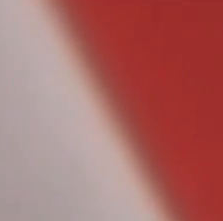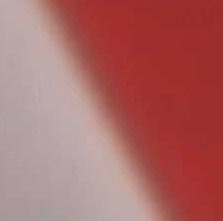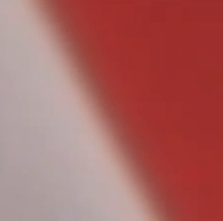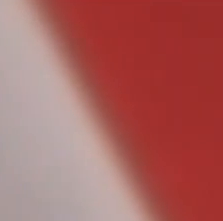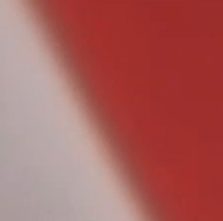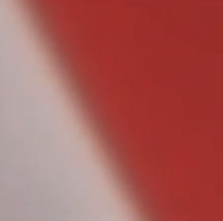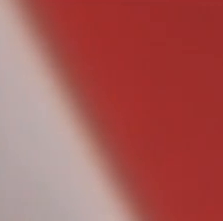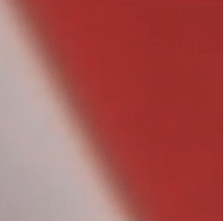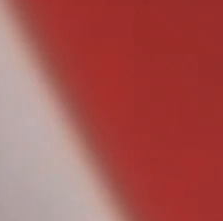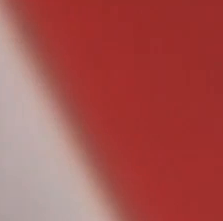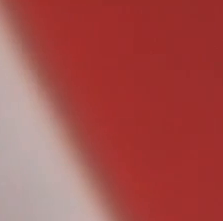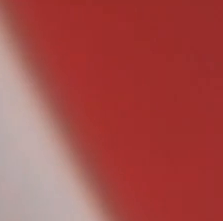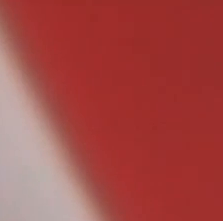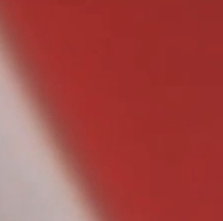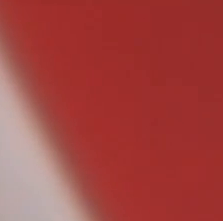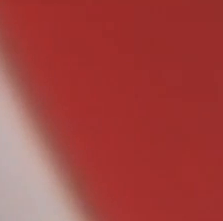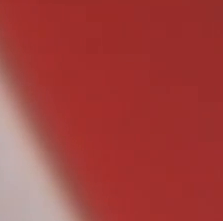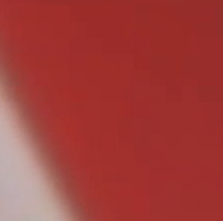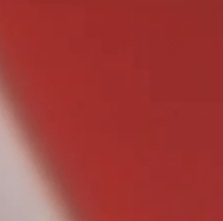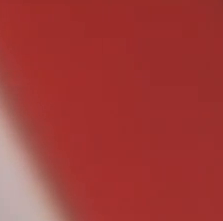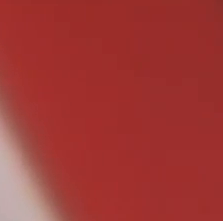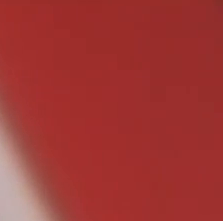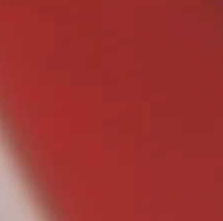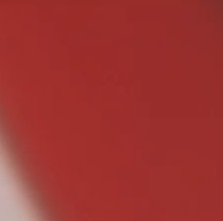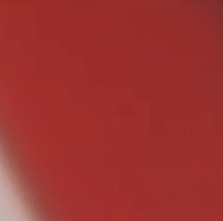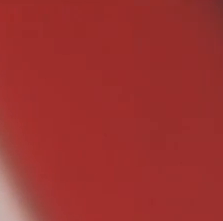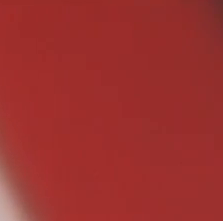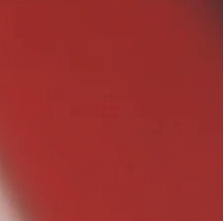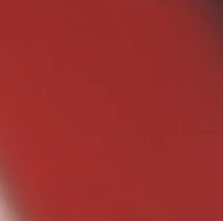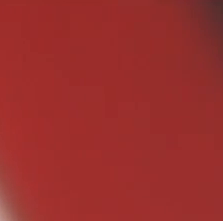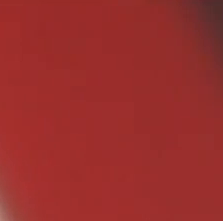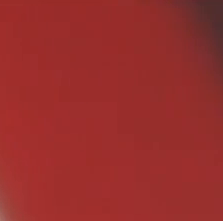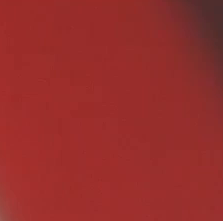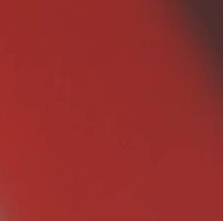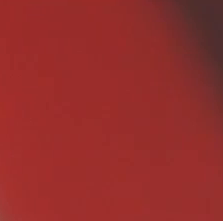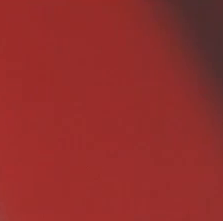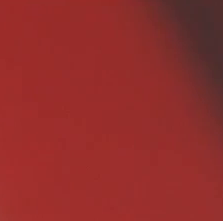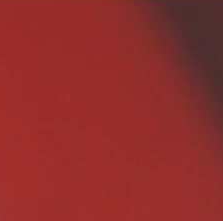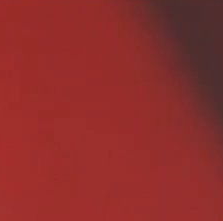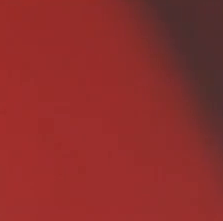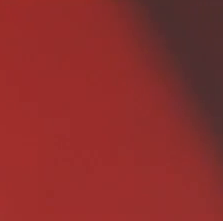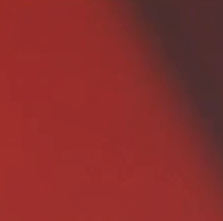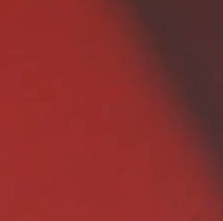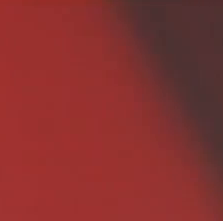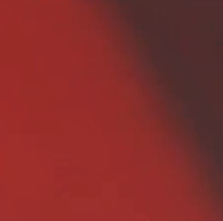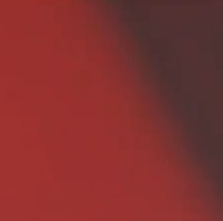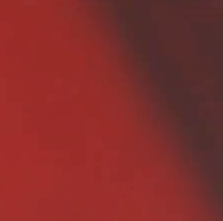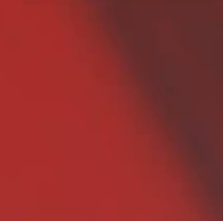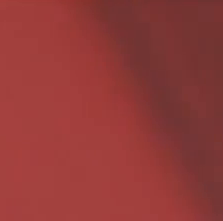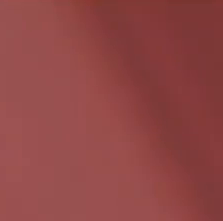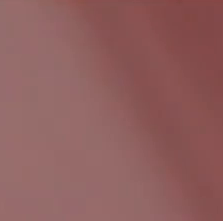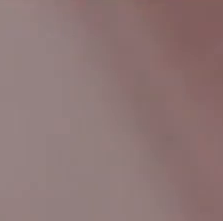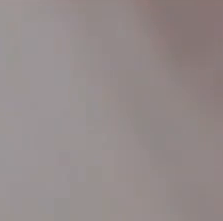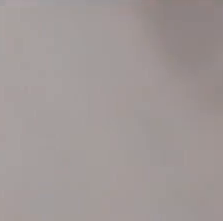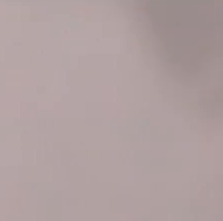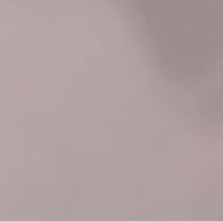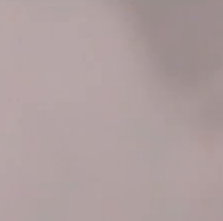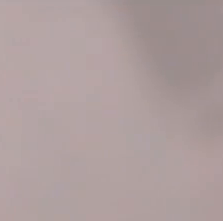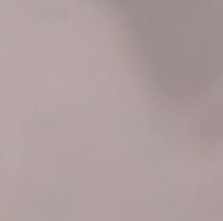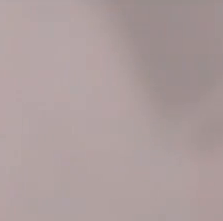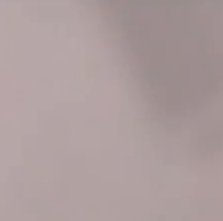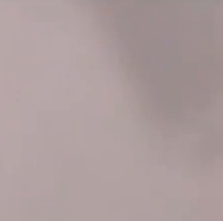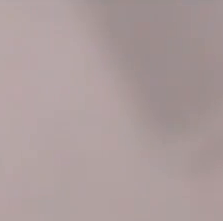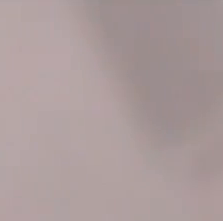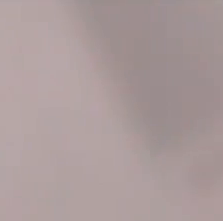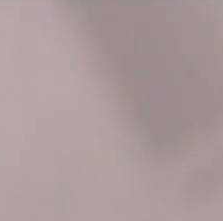pandemic across our state. This after 650 new cases have been reported and 35 more deaths on